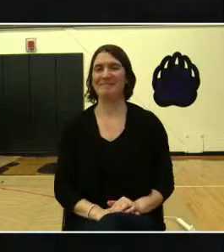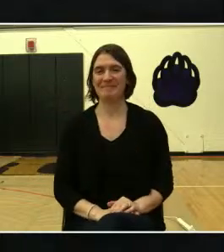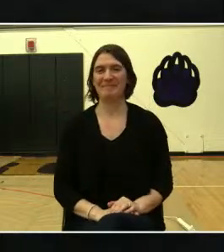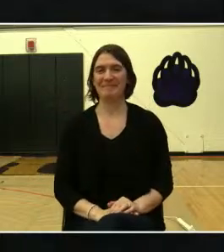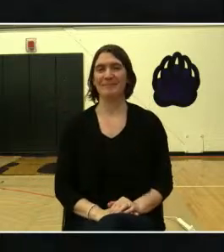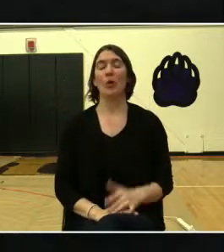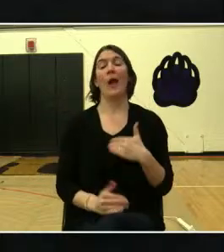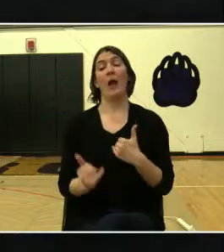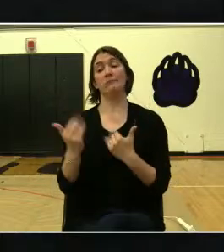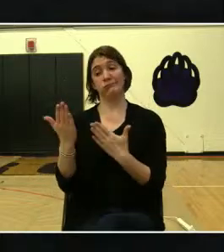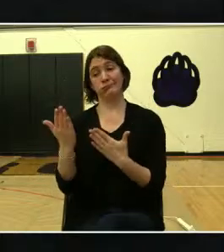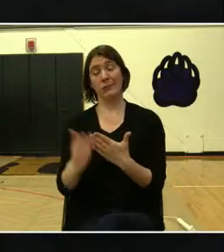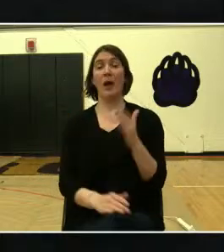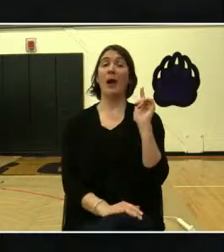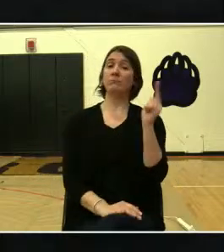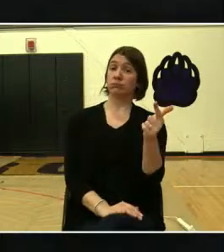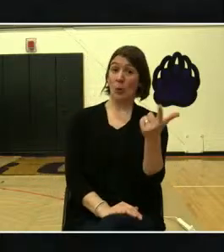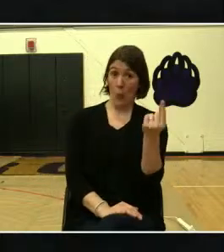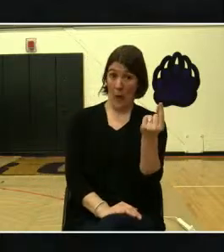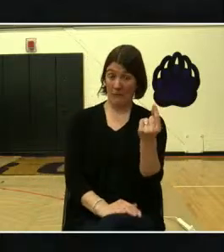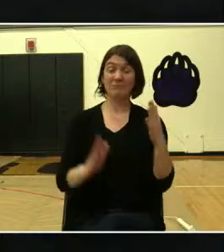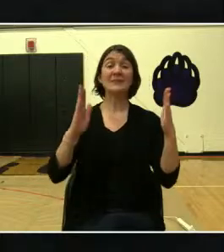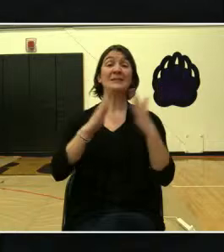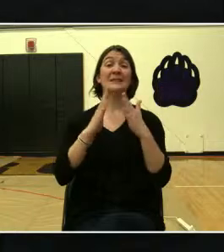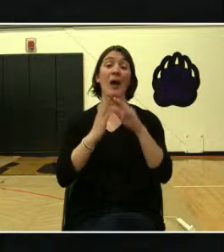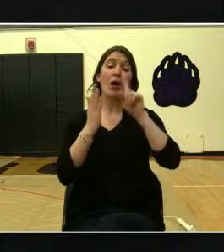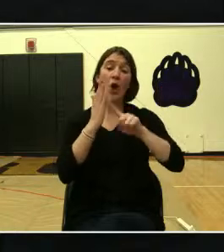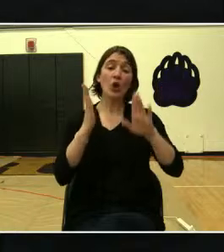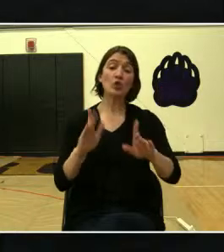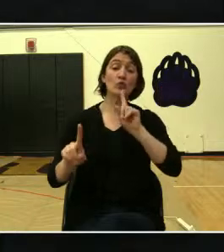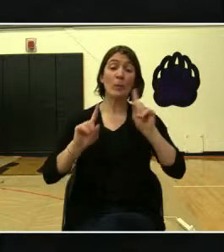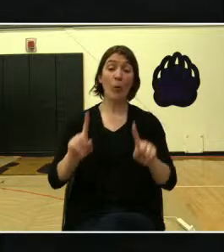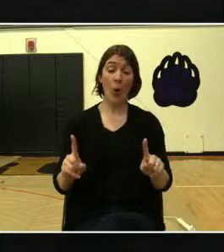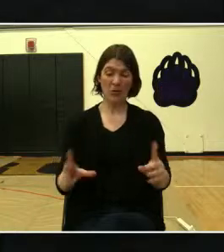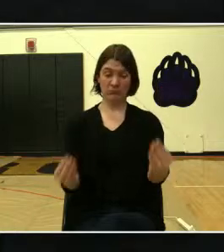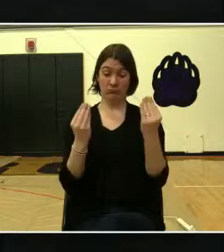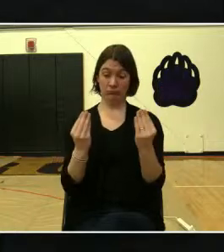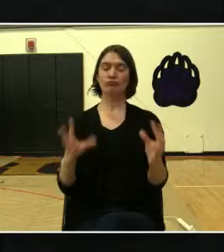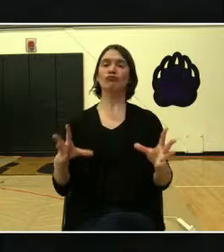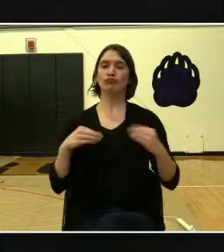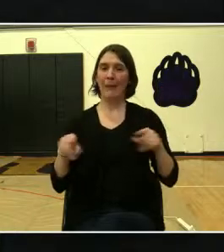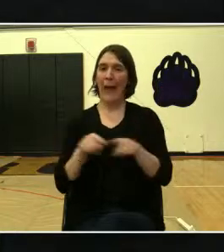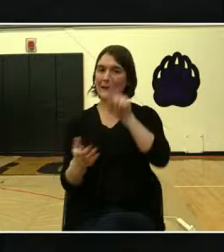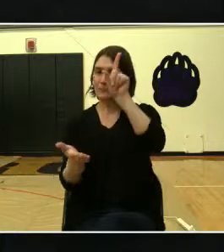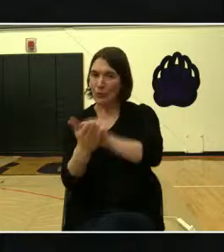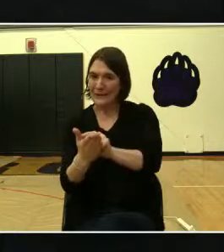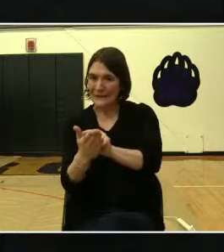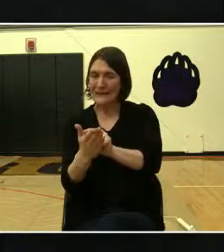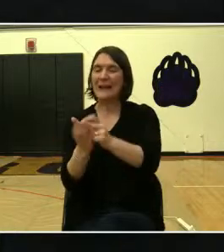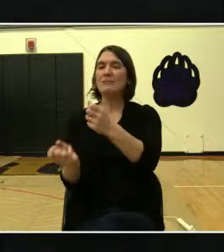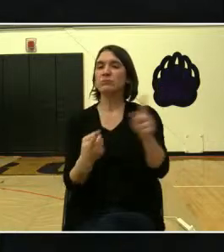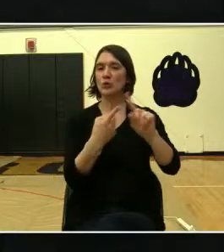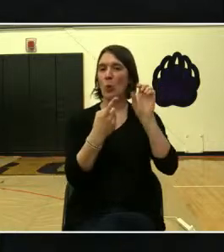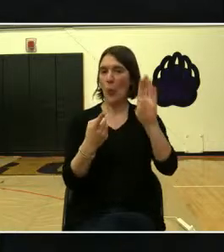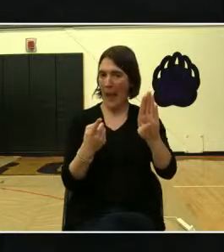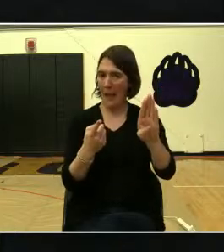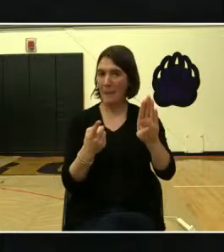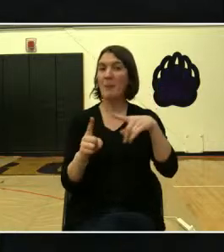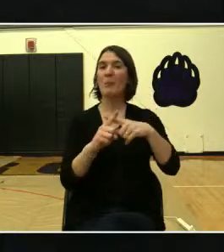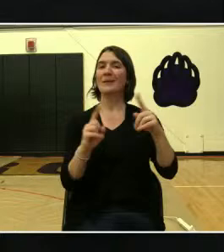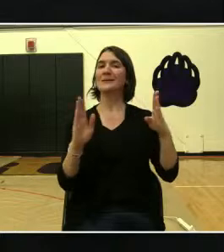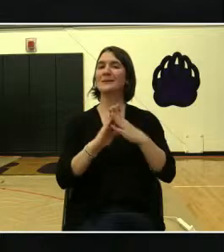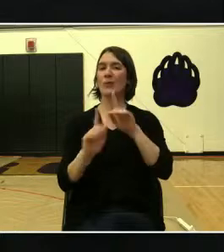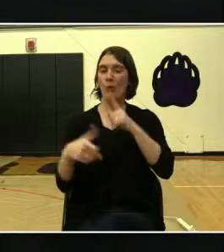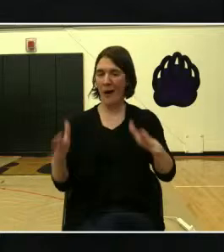um it's been moved and seconded that the town's auditor report be accepted as printed in the annual Town report and